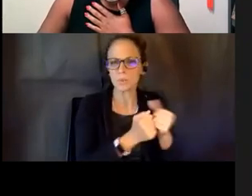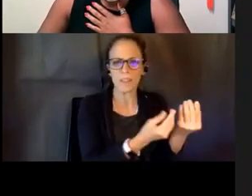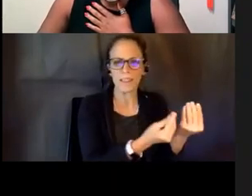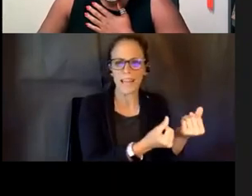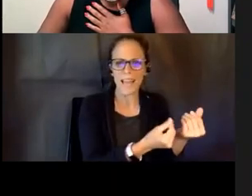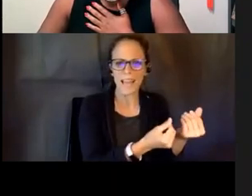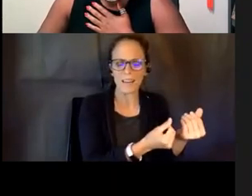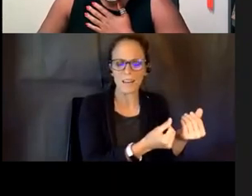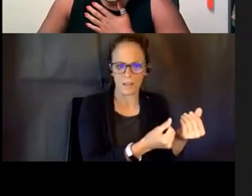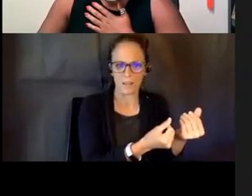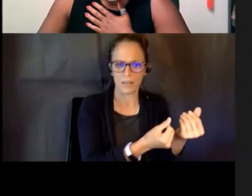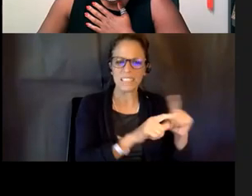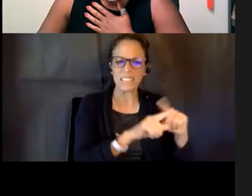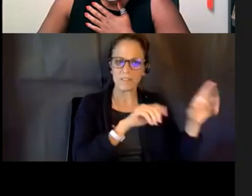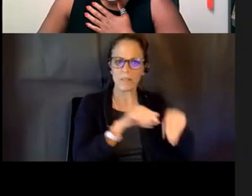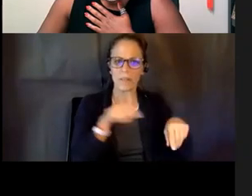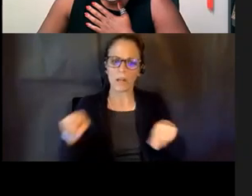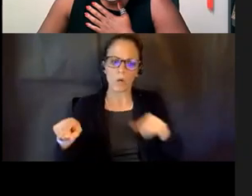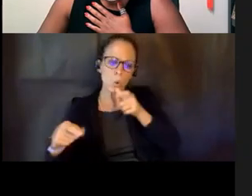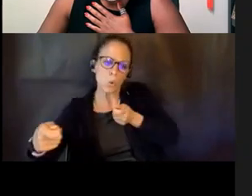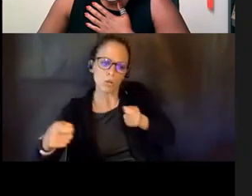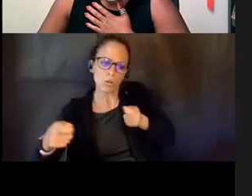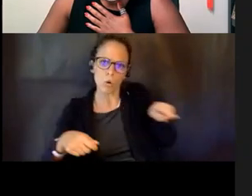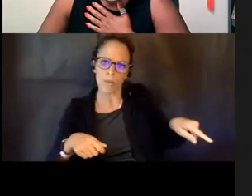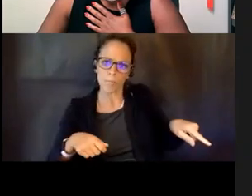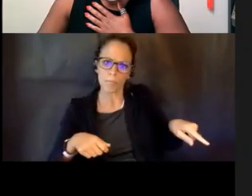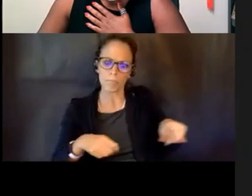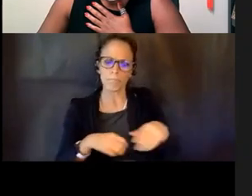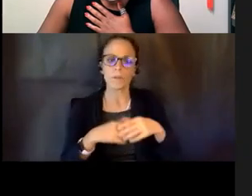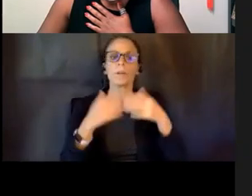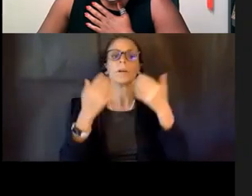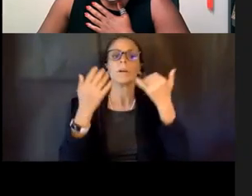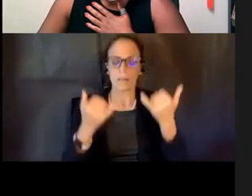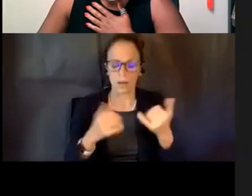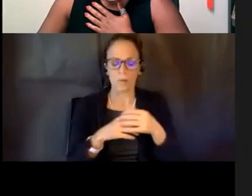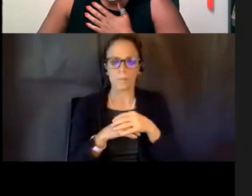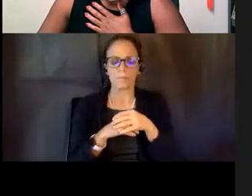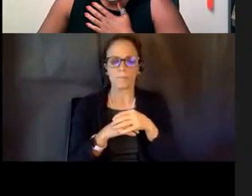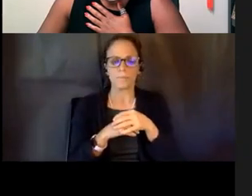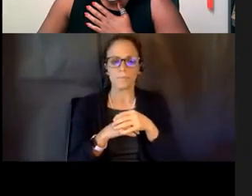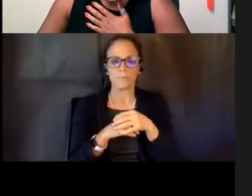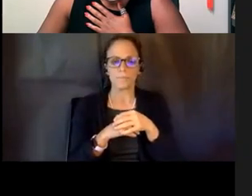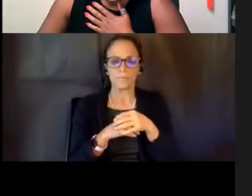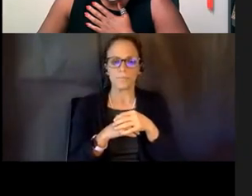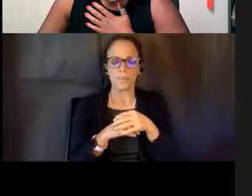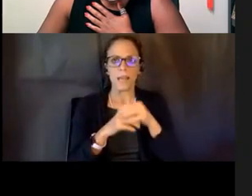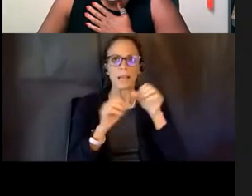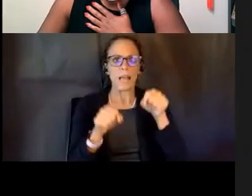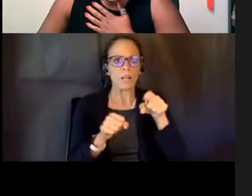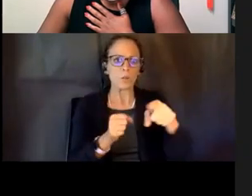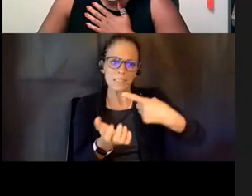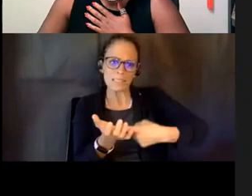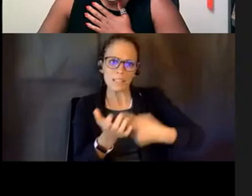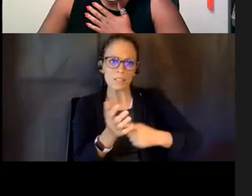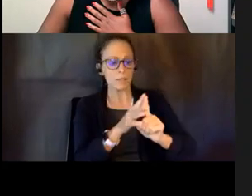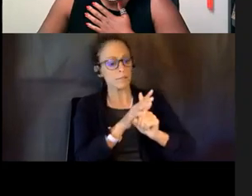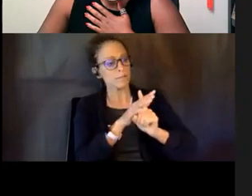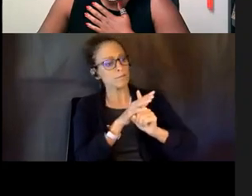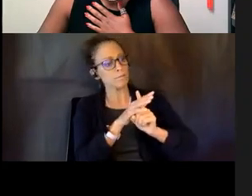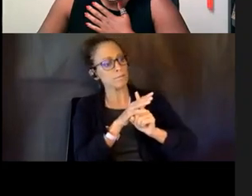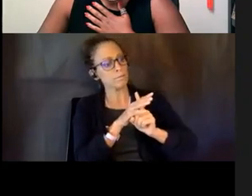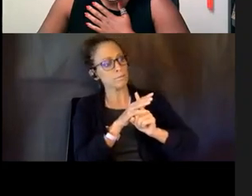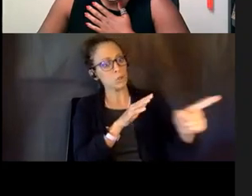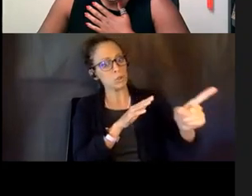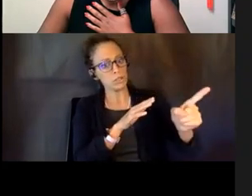about how fugitivity shapes alternative and Black and brown visions of nature and experiences of nature? Look at you,